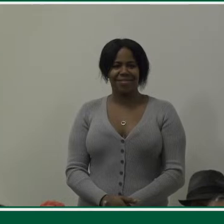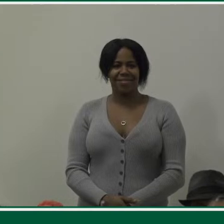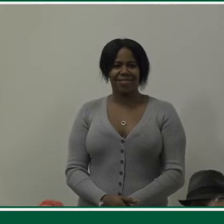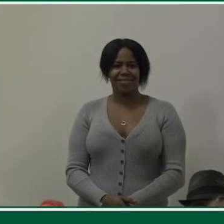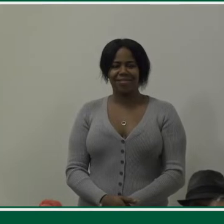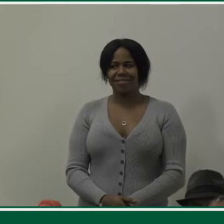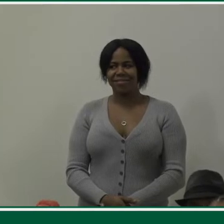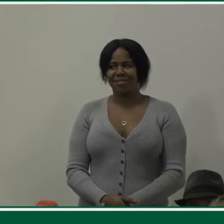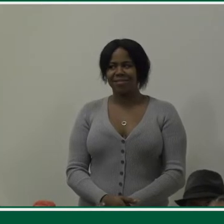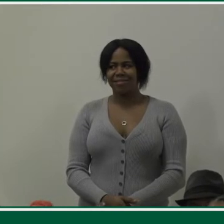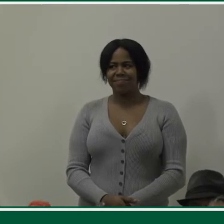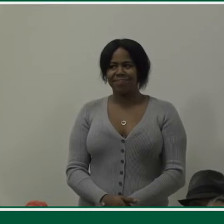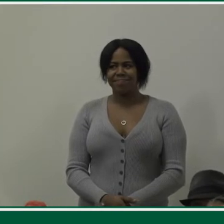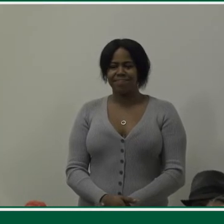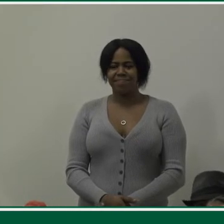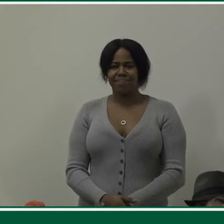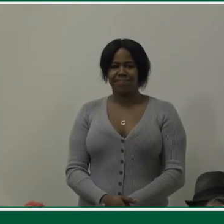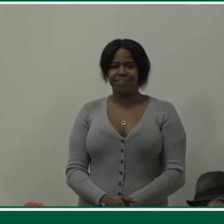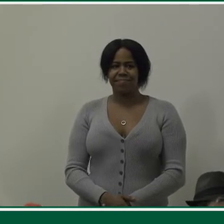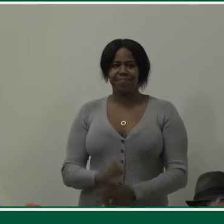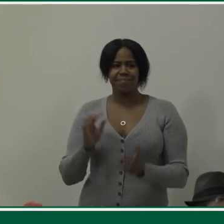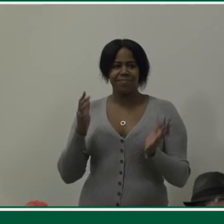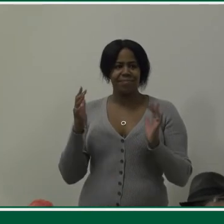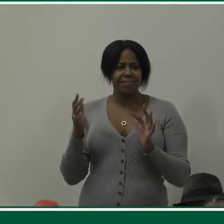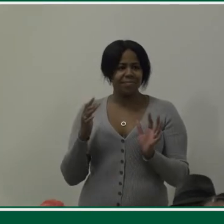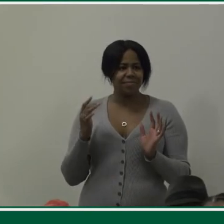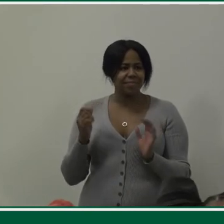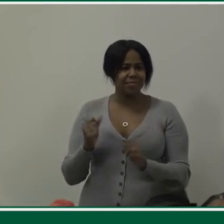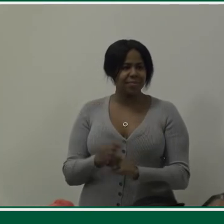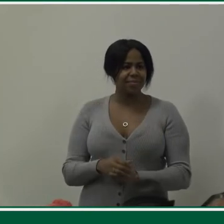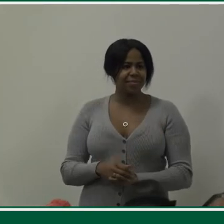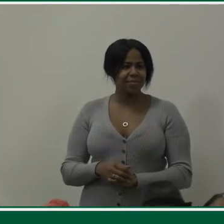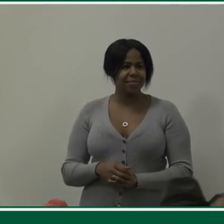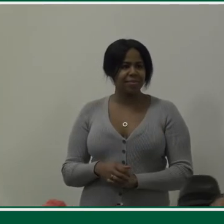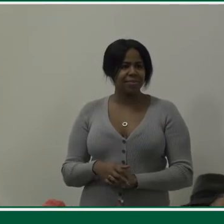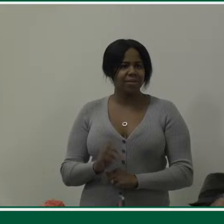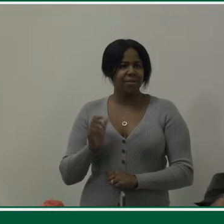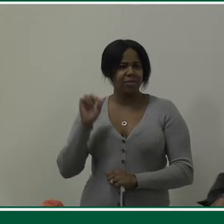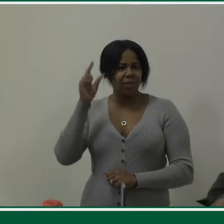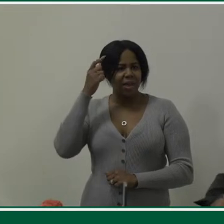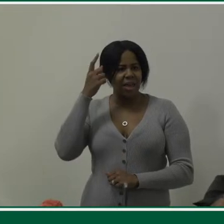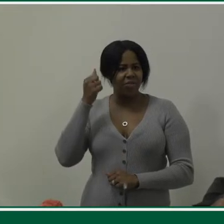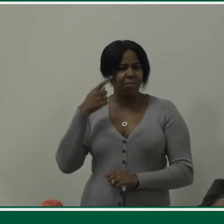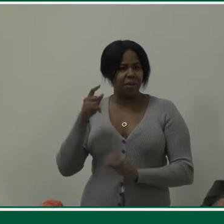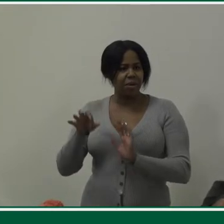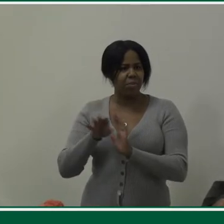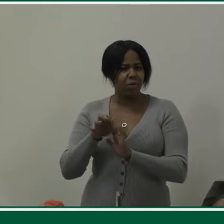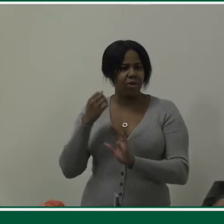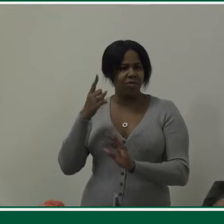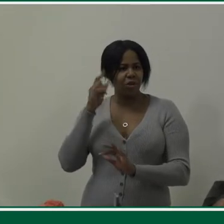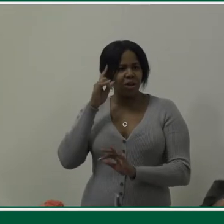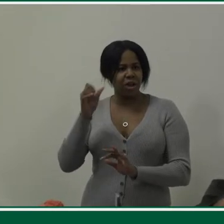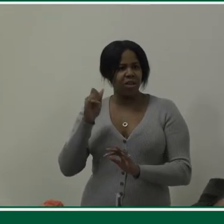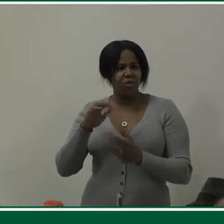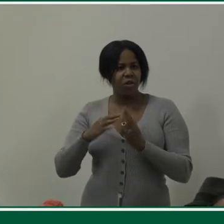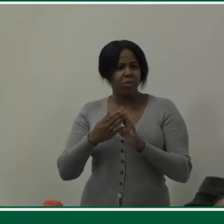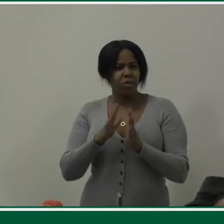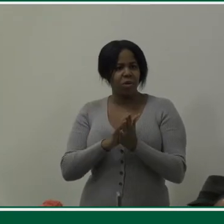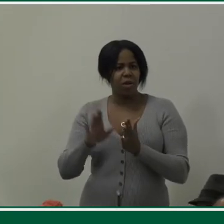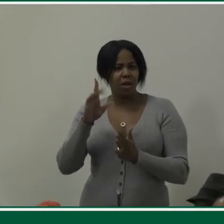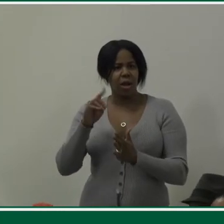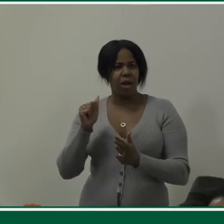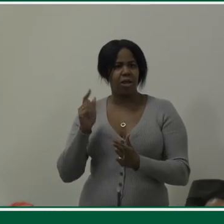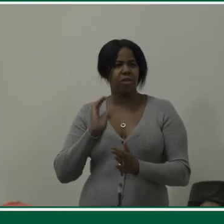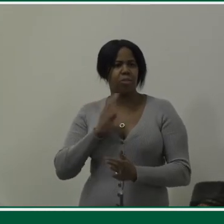I'll make sure everyone heard you. And I also serve as a governor's appointee to the California Community Colleges Board of